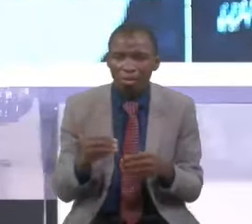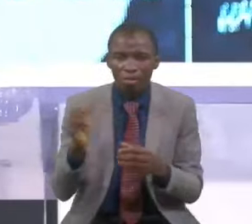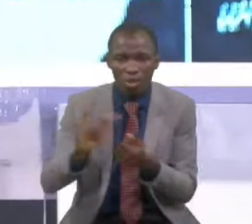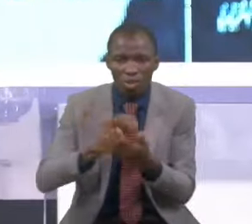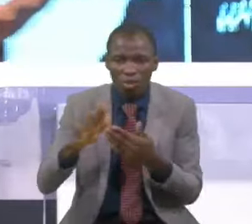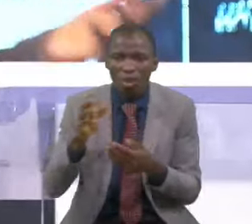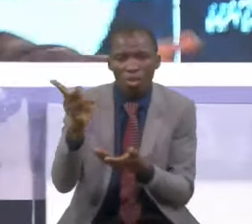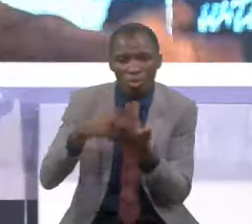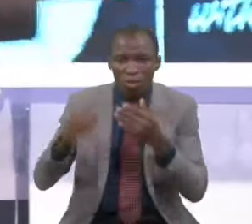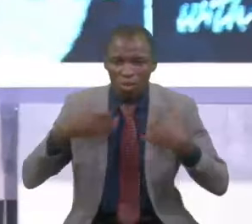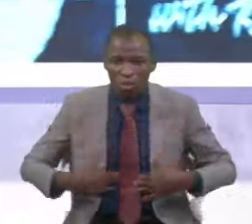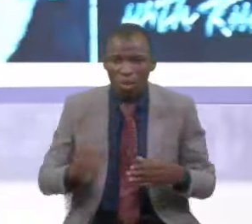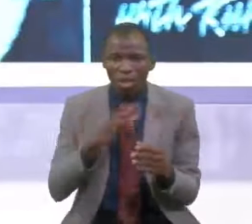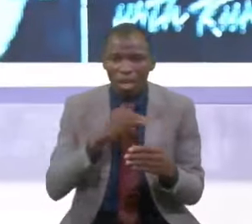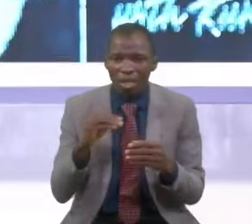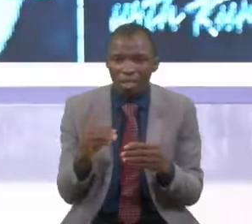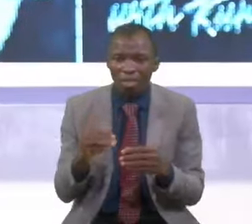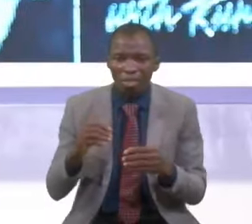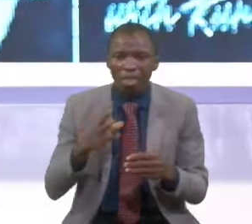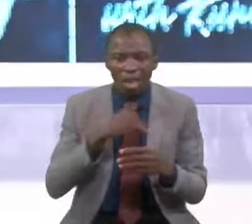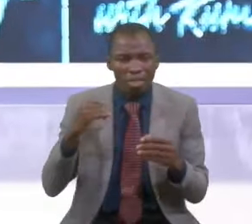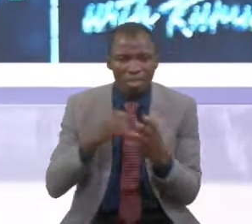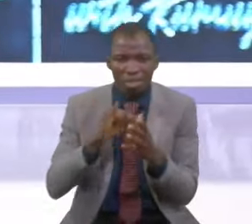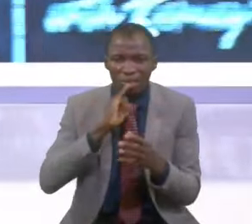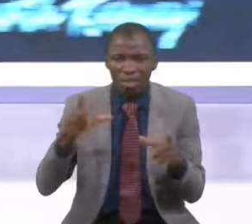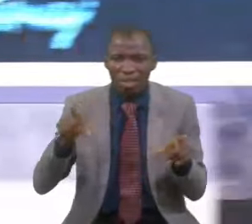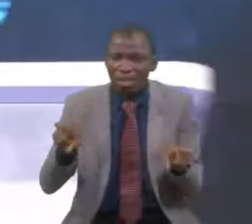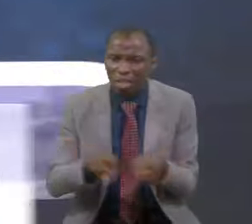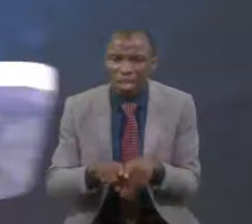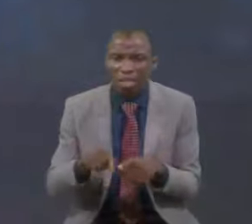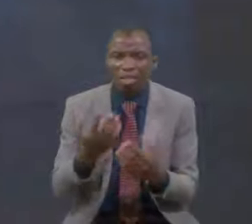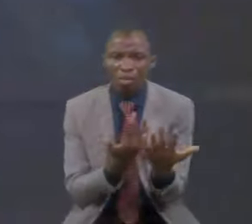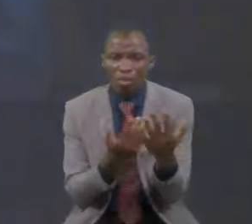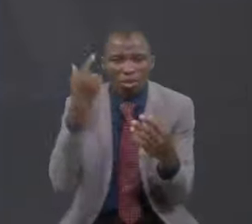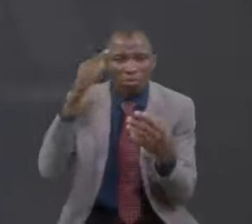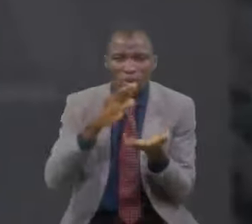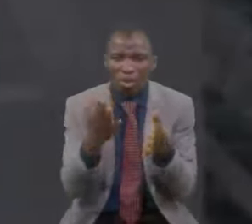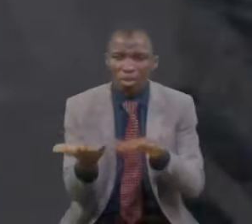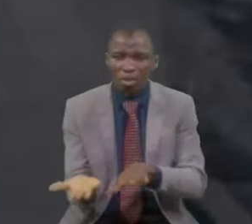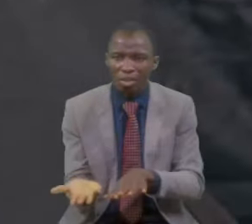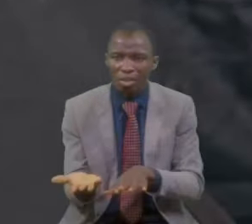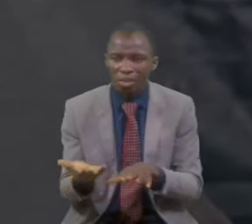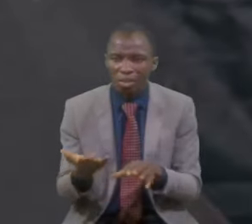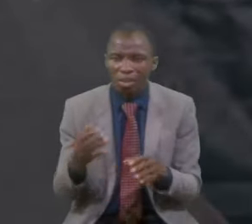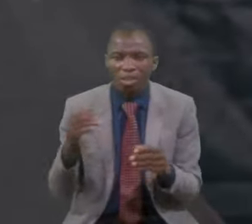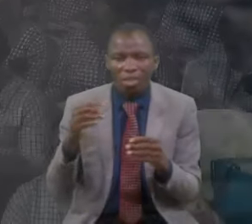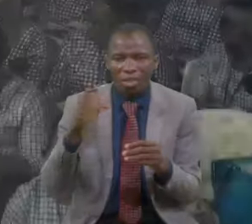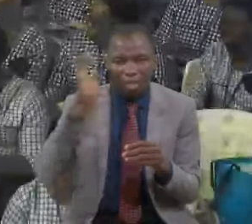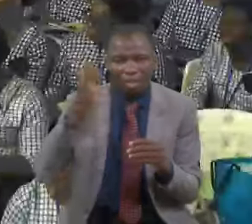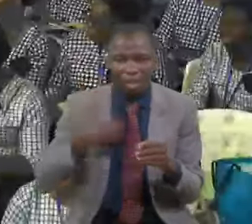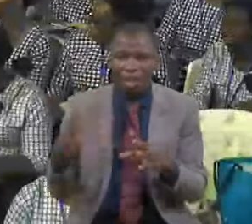the other, and it's like waiting for death. They are taking you away from the kingdom of death.